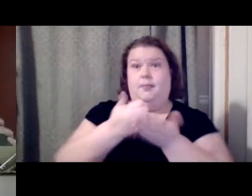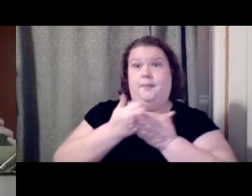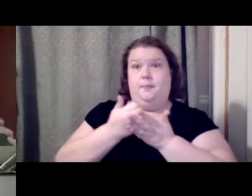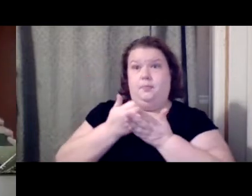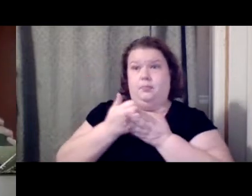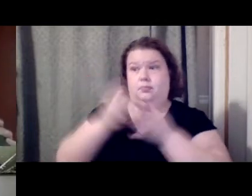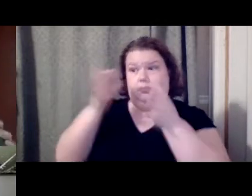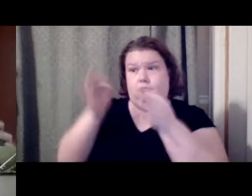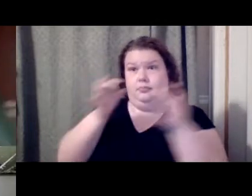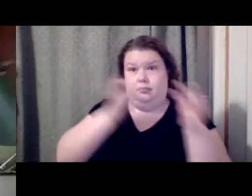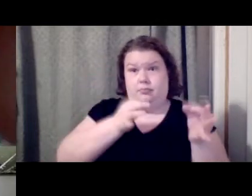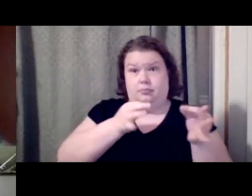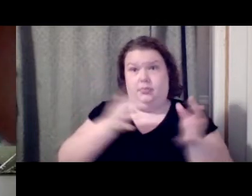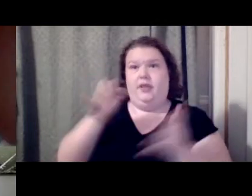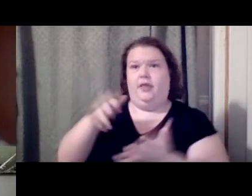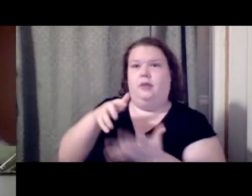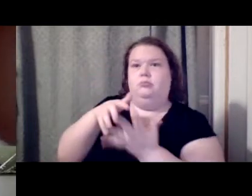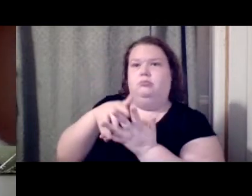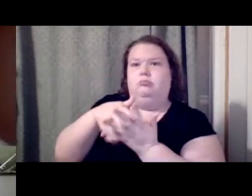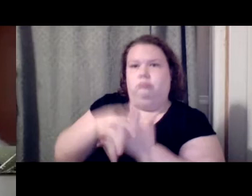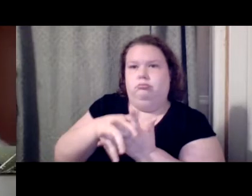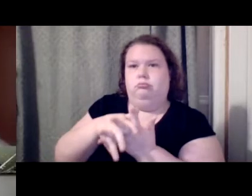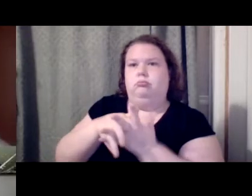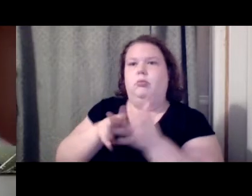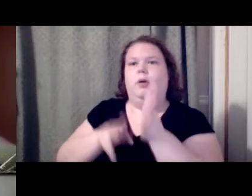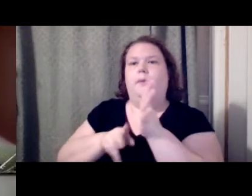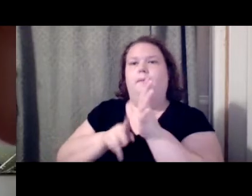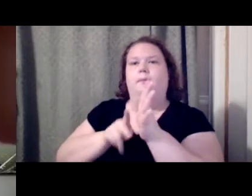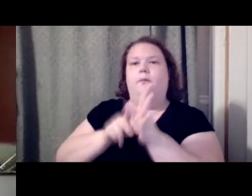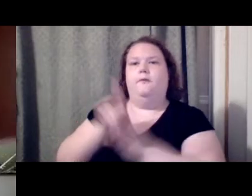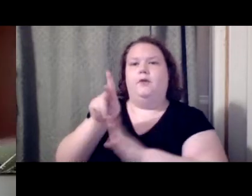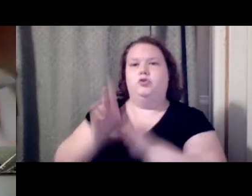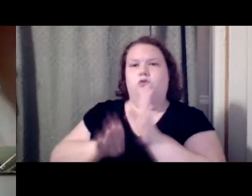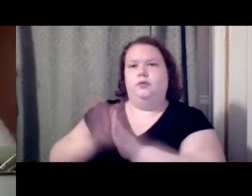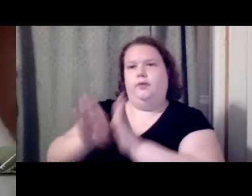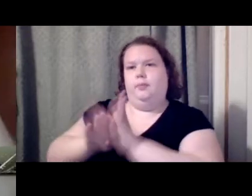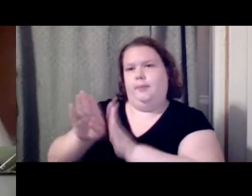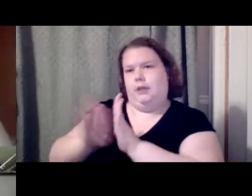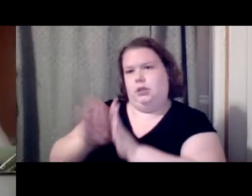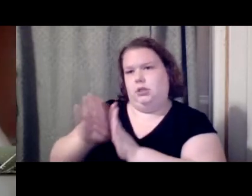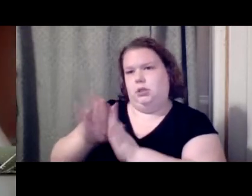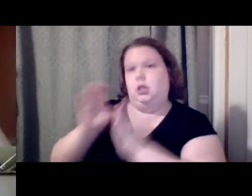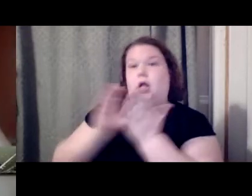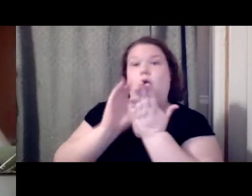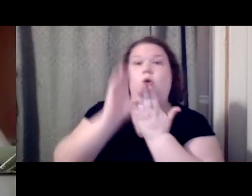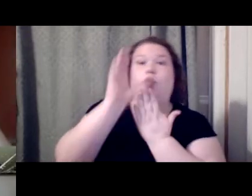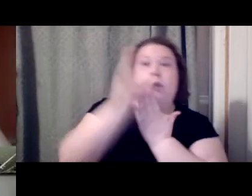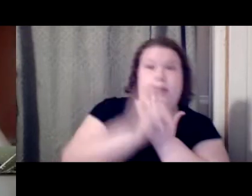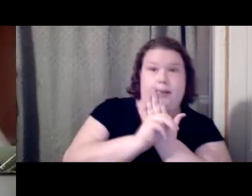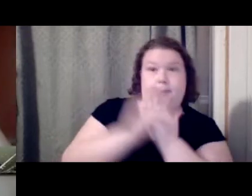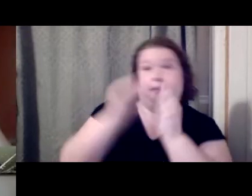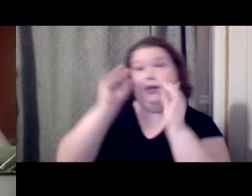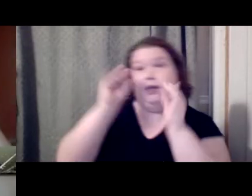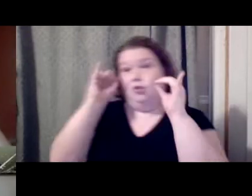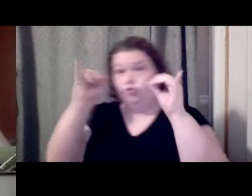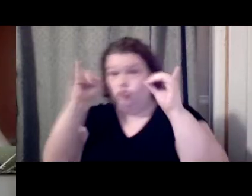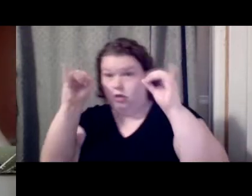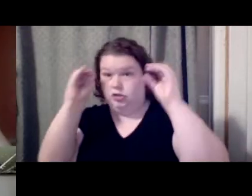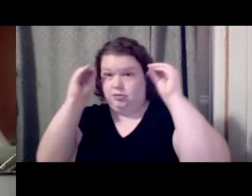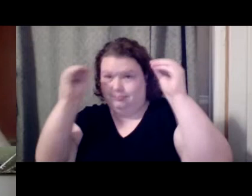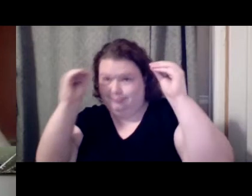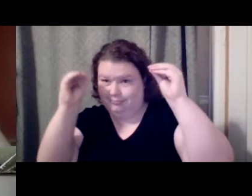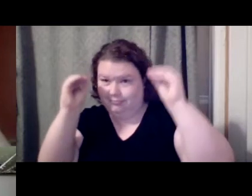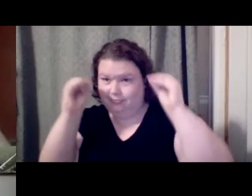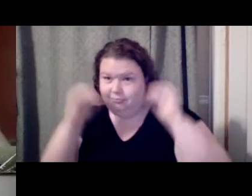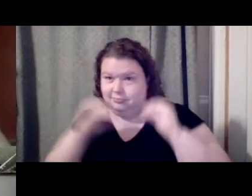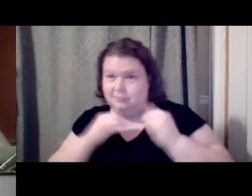the professional development and the curriculum and instruction work that's happening. But I think that's a little different than. So,